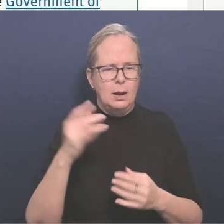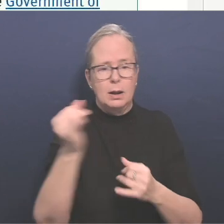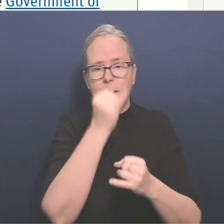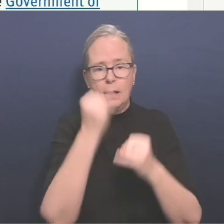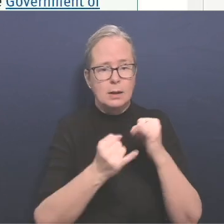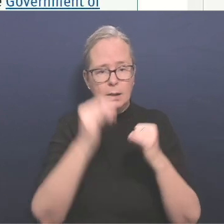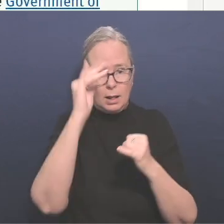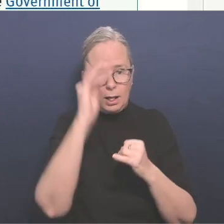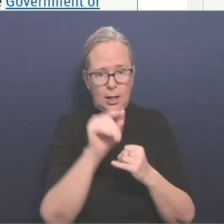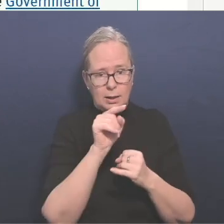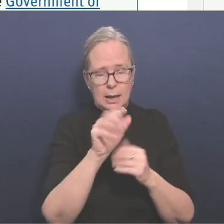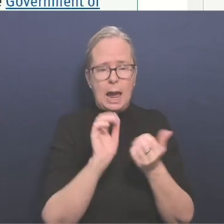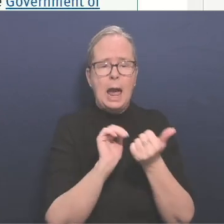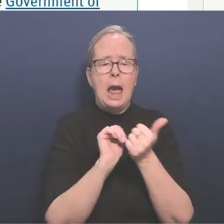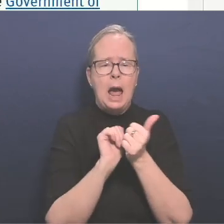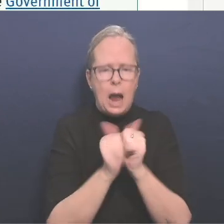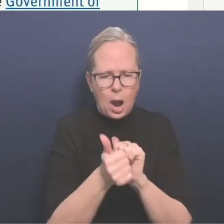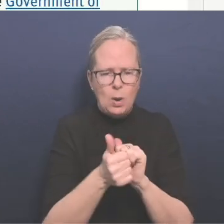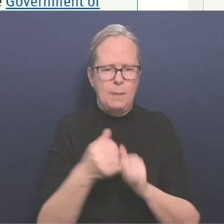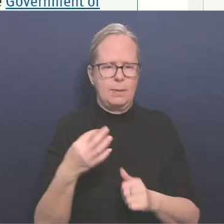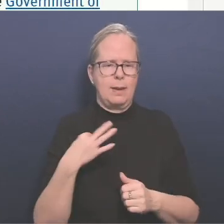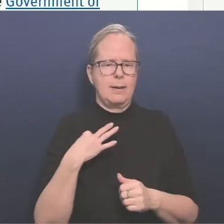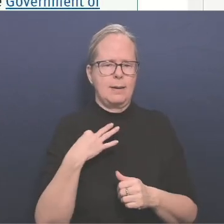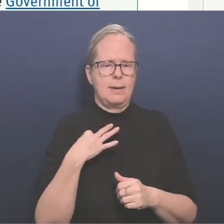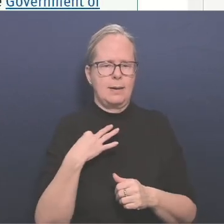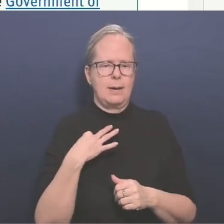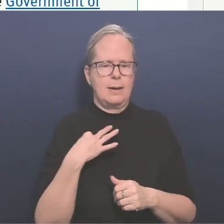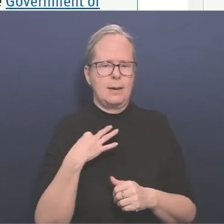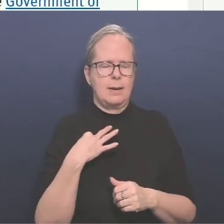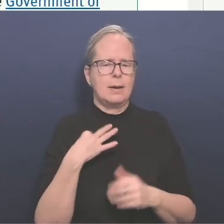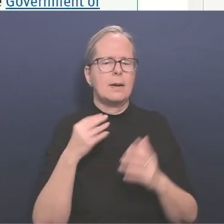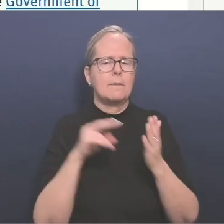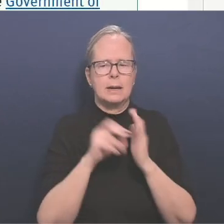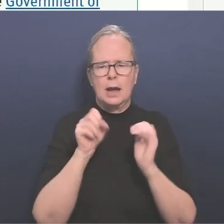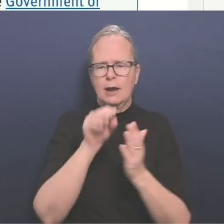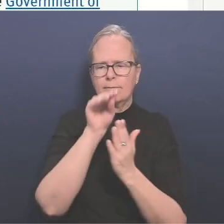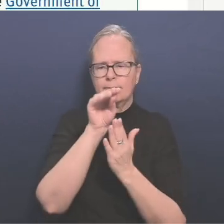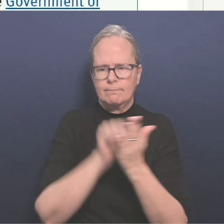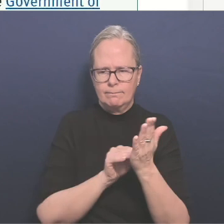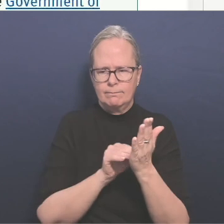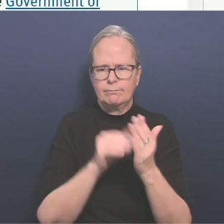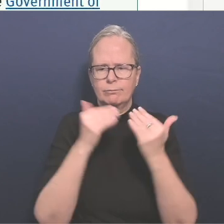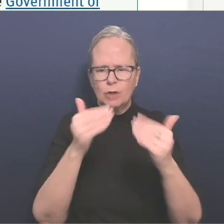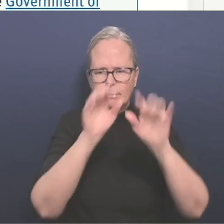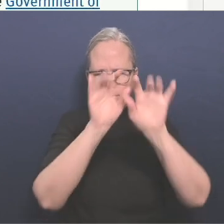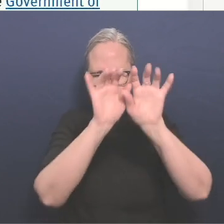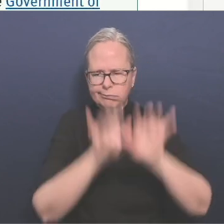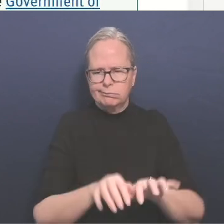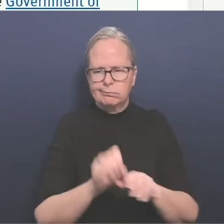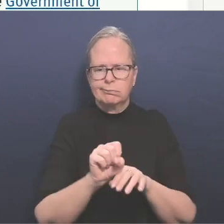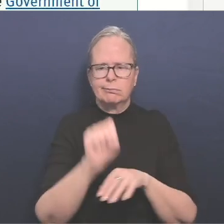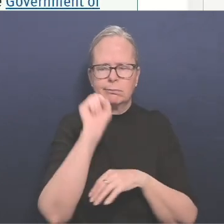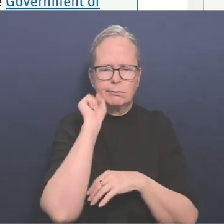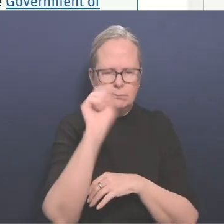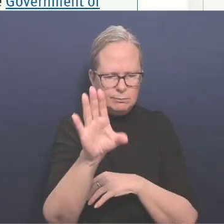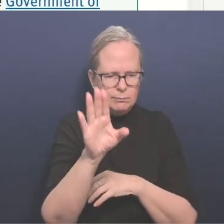have the benefits reviewed and possibly you want to also attend